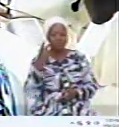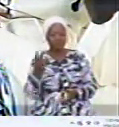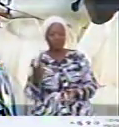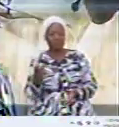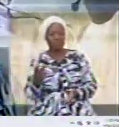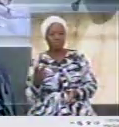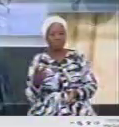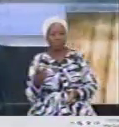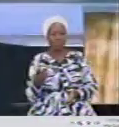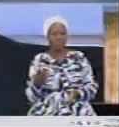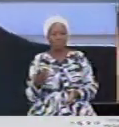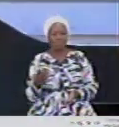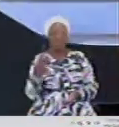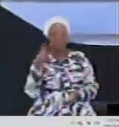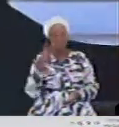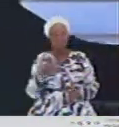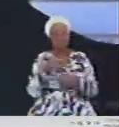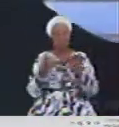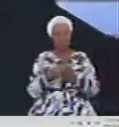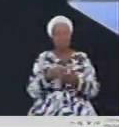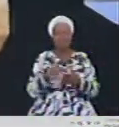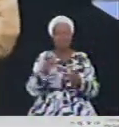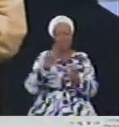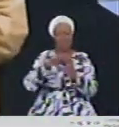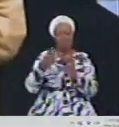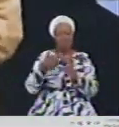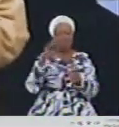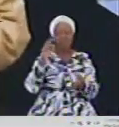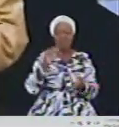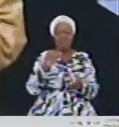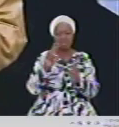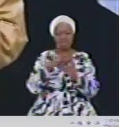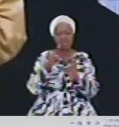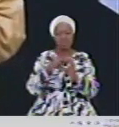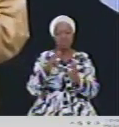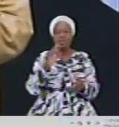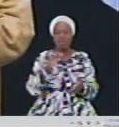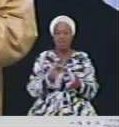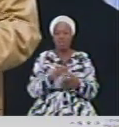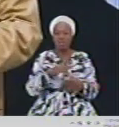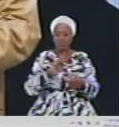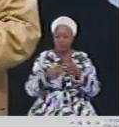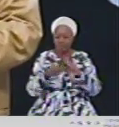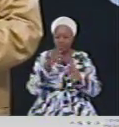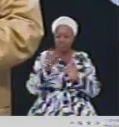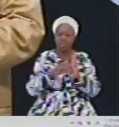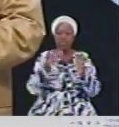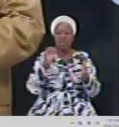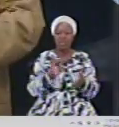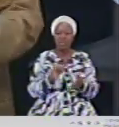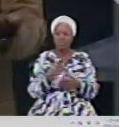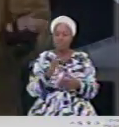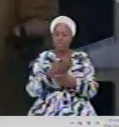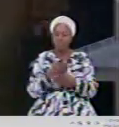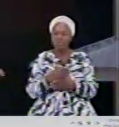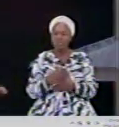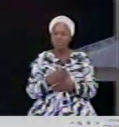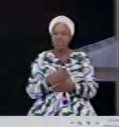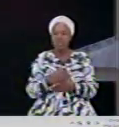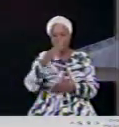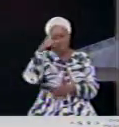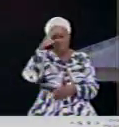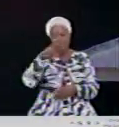had, and look at the relationship and the interaction between him and the Lord. Look at the